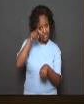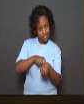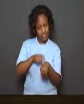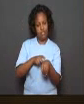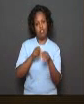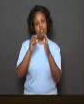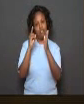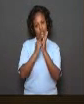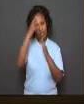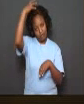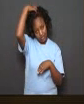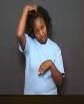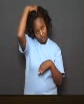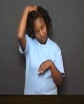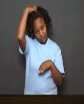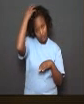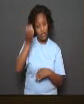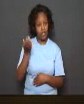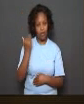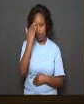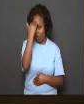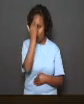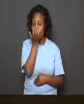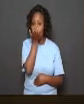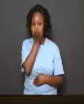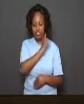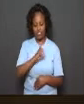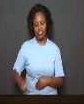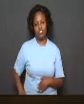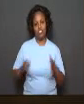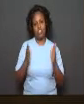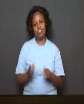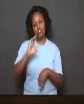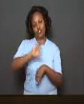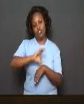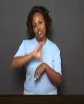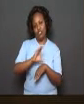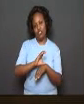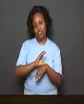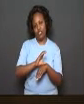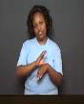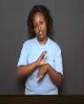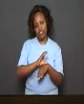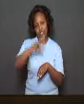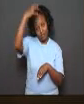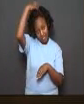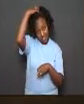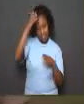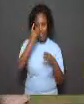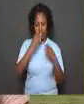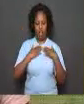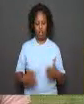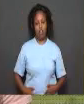Constitution stated that the Orthodox Christian Church was part of the government.